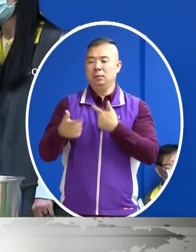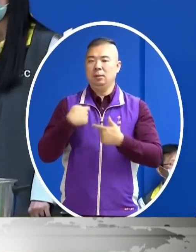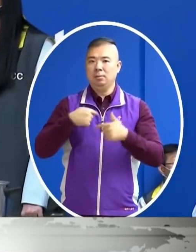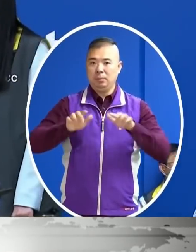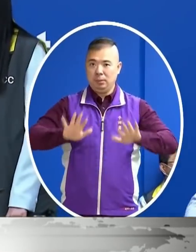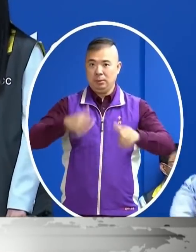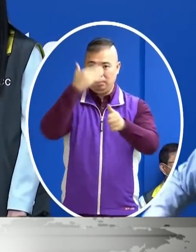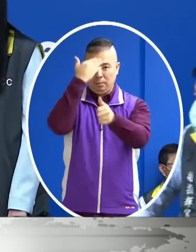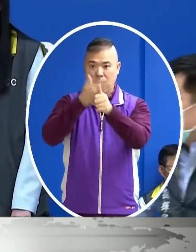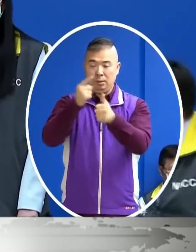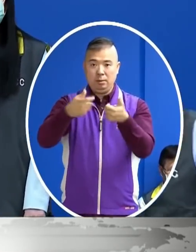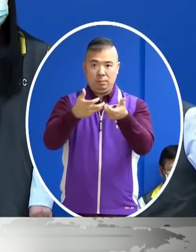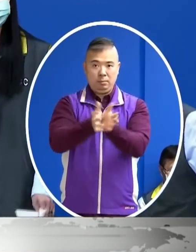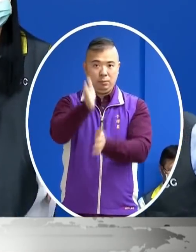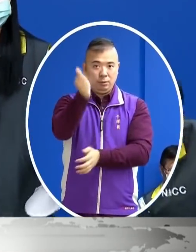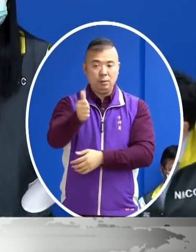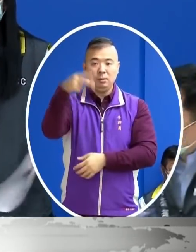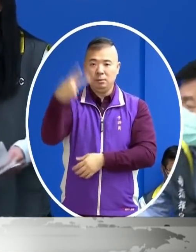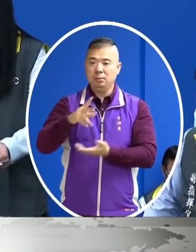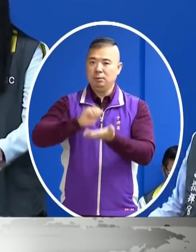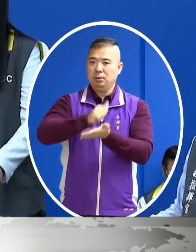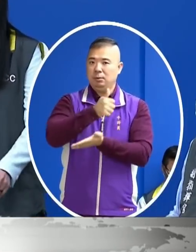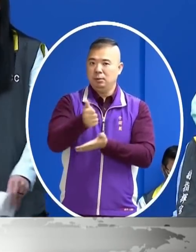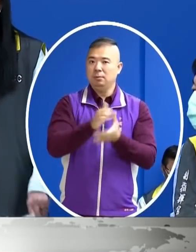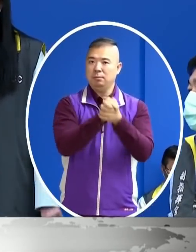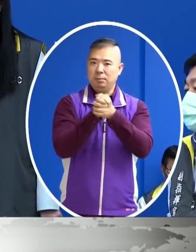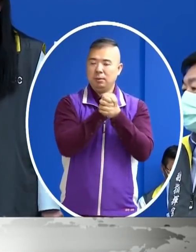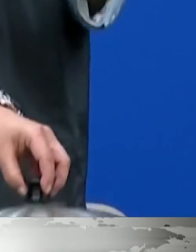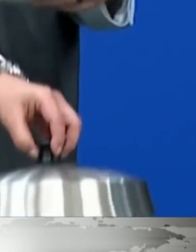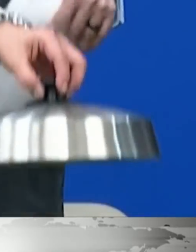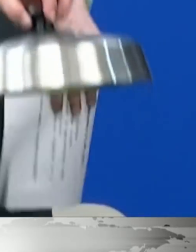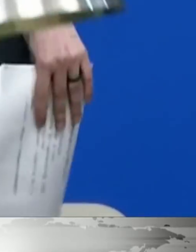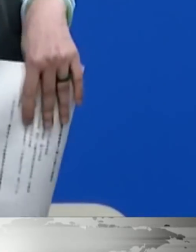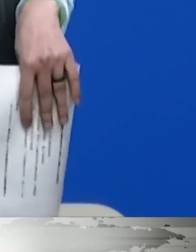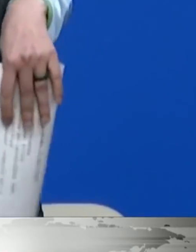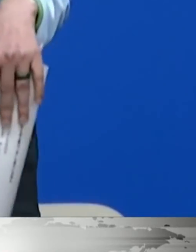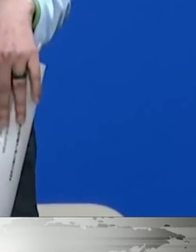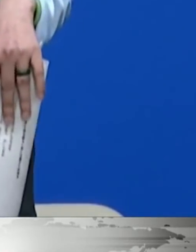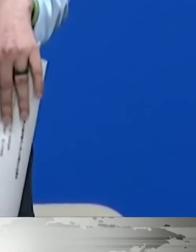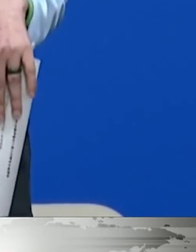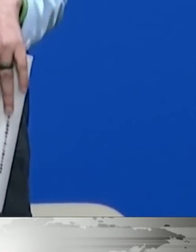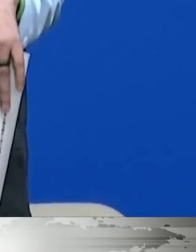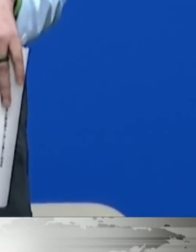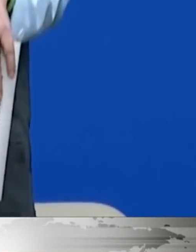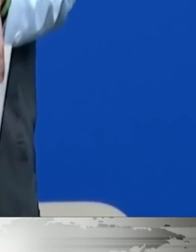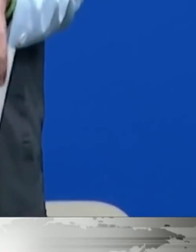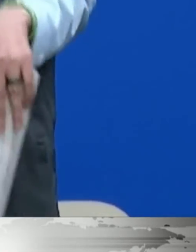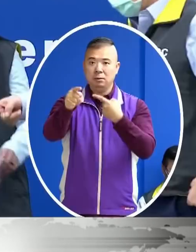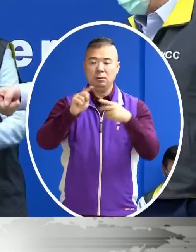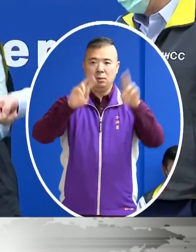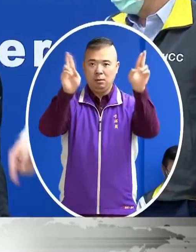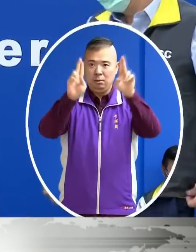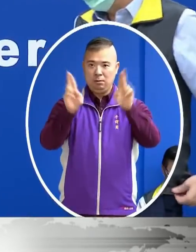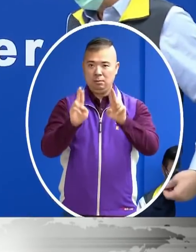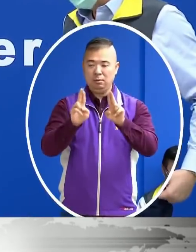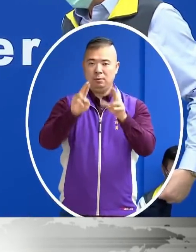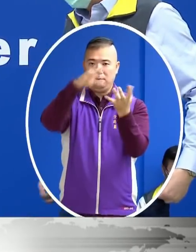Chen Shih-chung tried to demonstrate how to use it to extend the lifespan of a used mask.